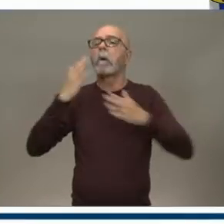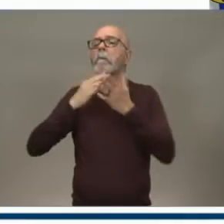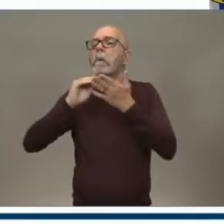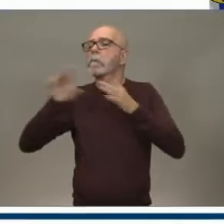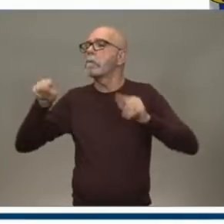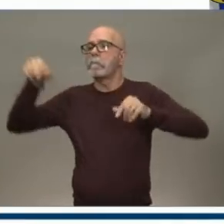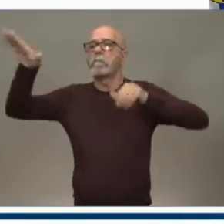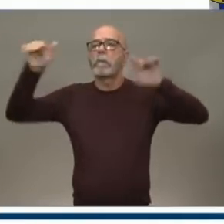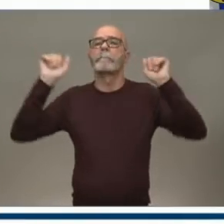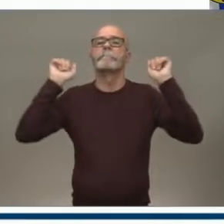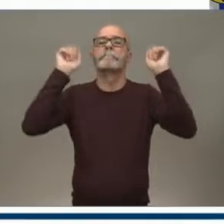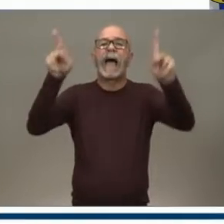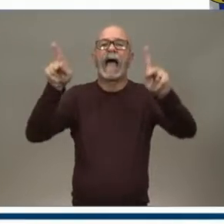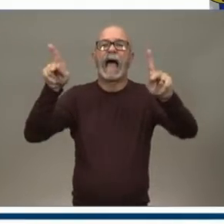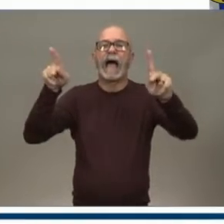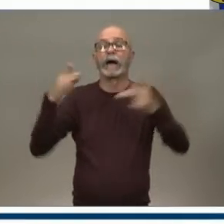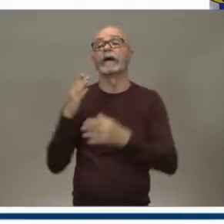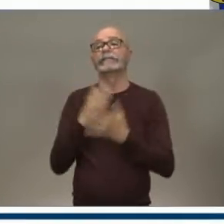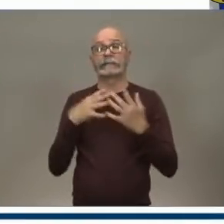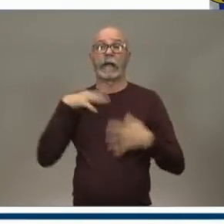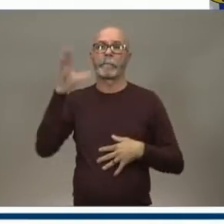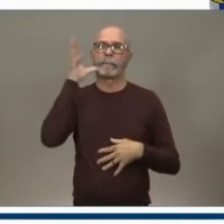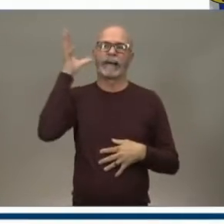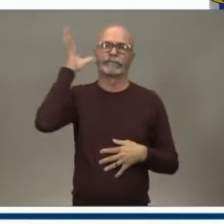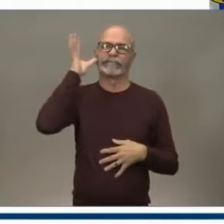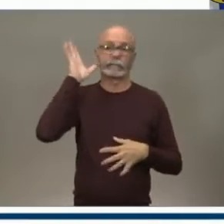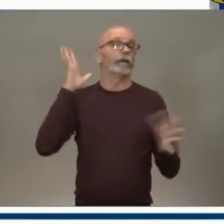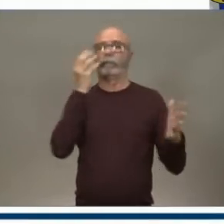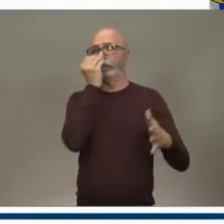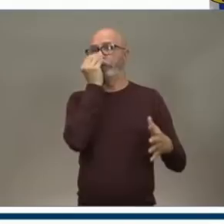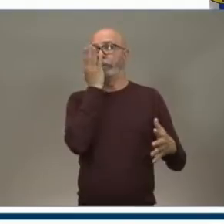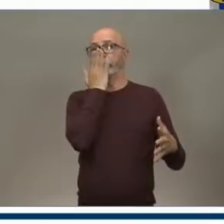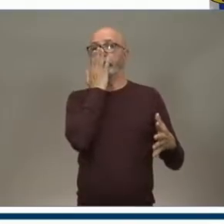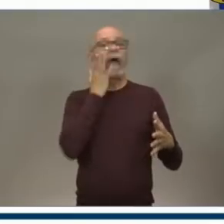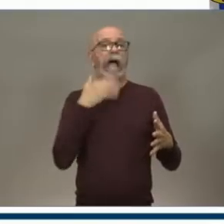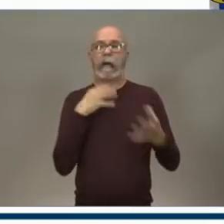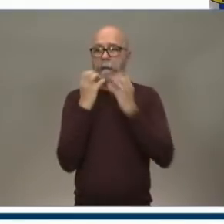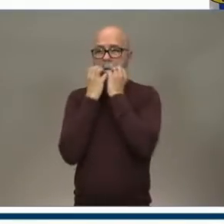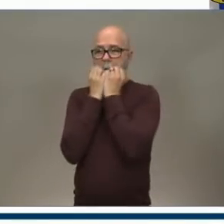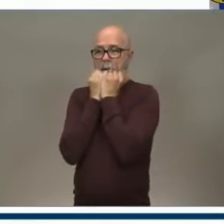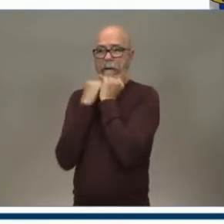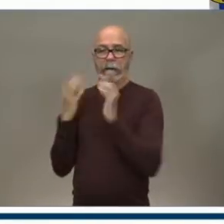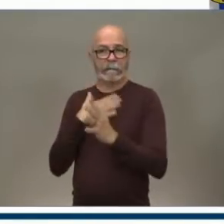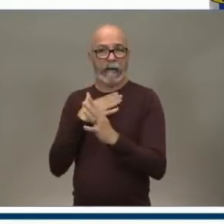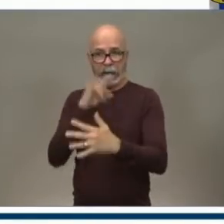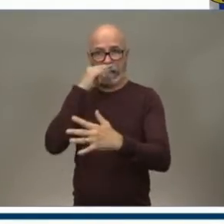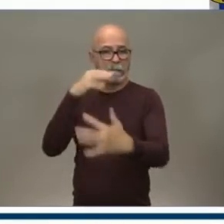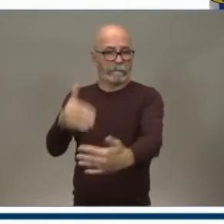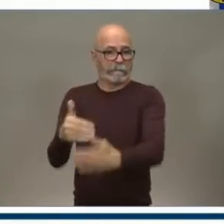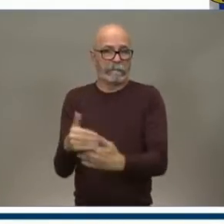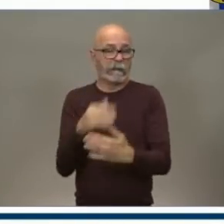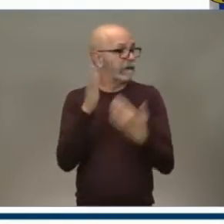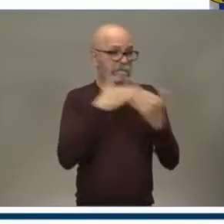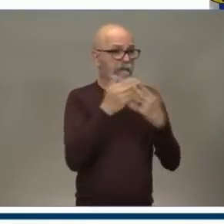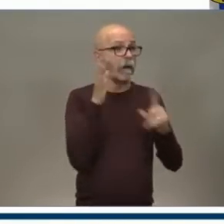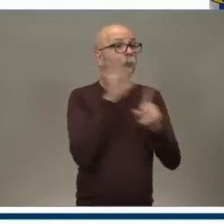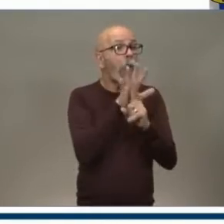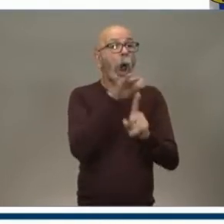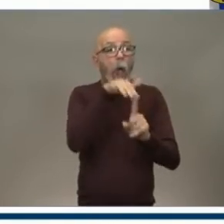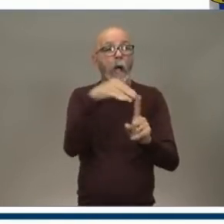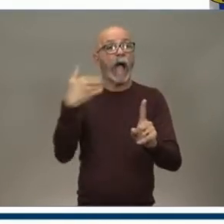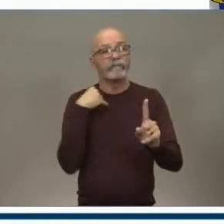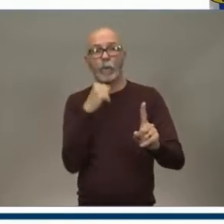concerned. Is it now time to maybe outline the plan, what it would take to go to either a blended model or close schools down? Because there just seems to